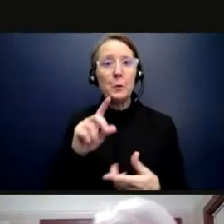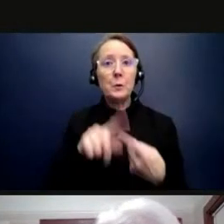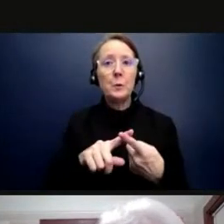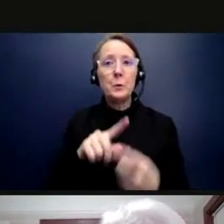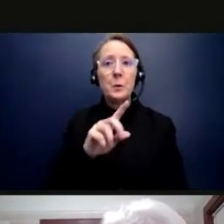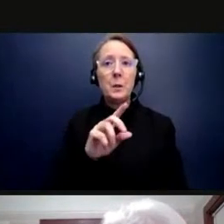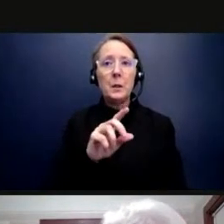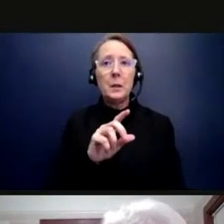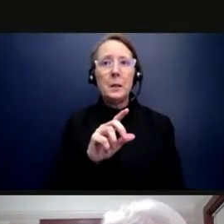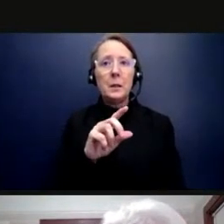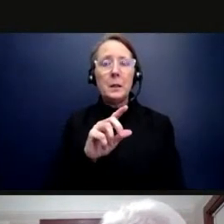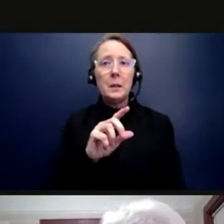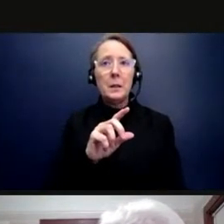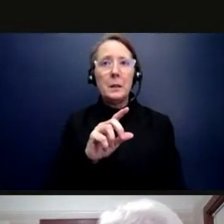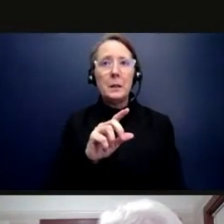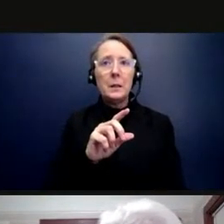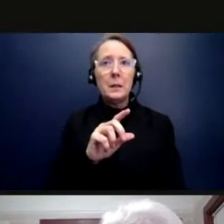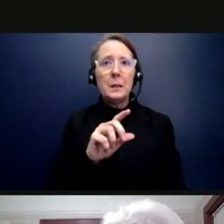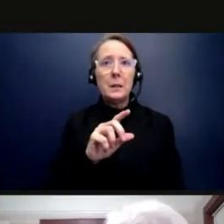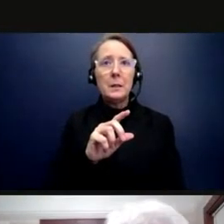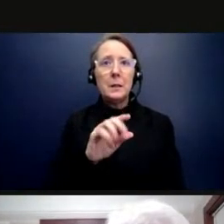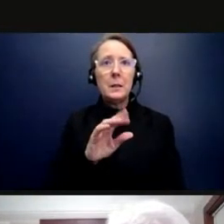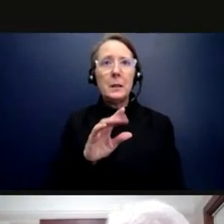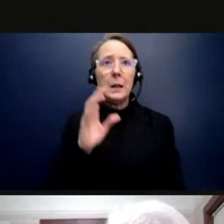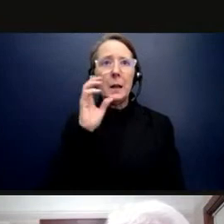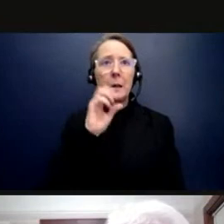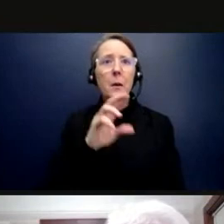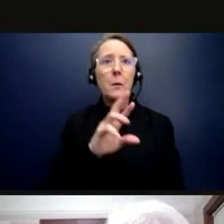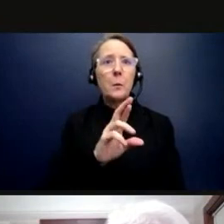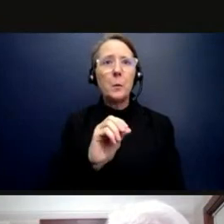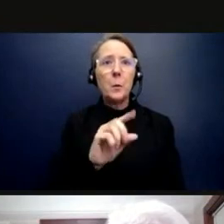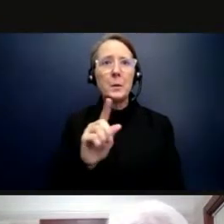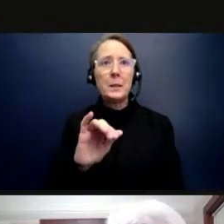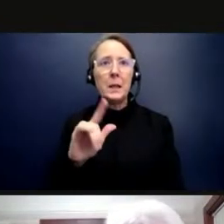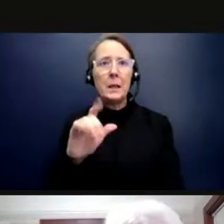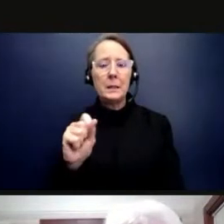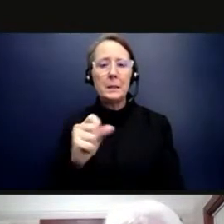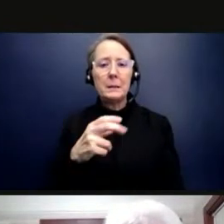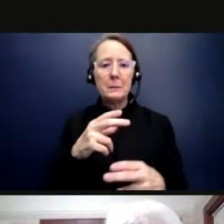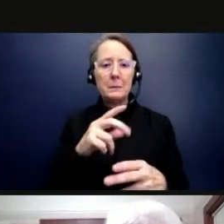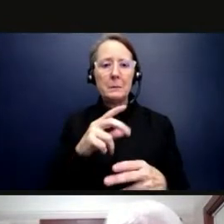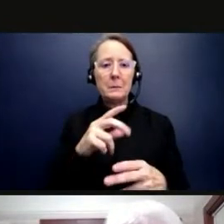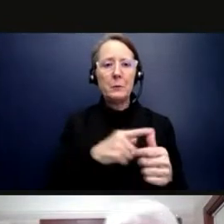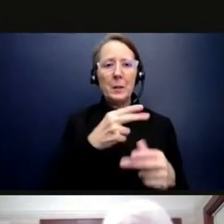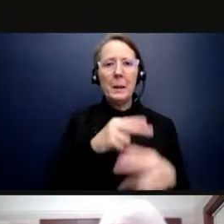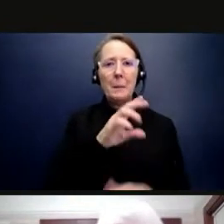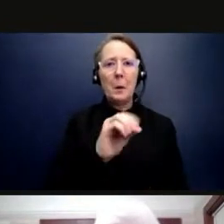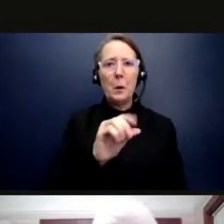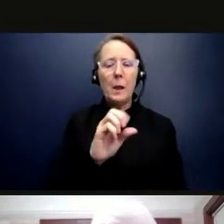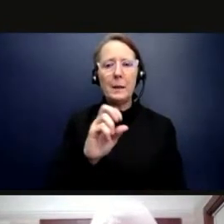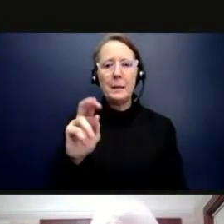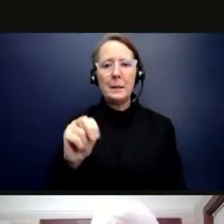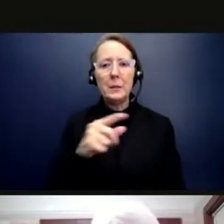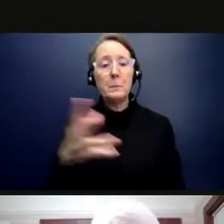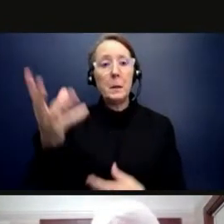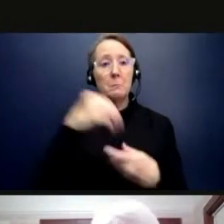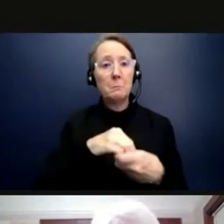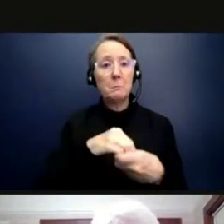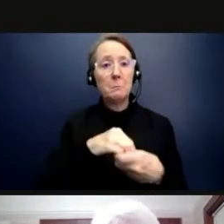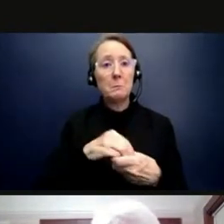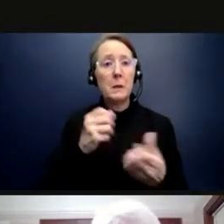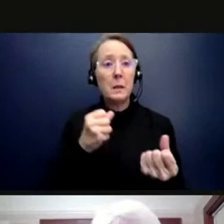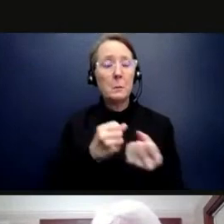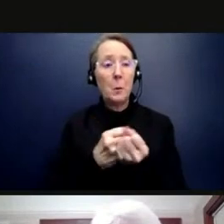been helping us through some strategic planning work as we've been doing this for now since 2016, and our